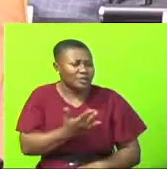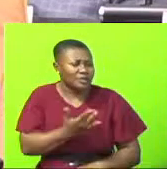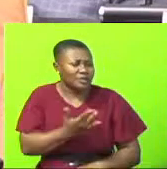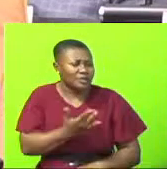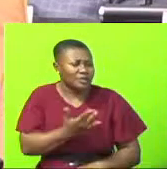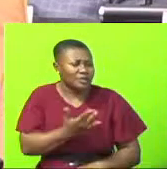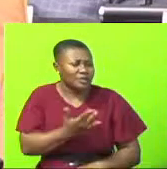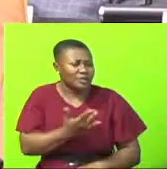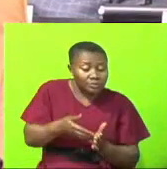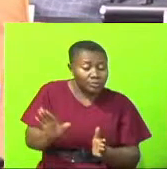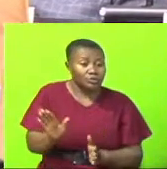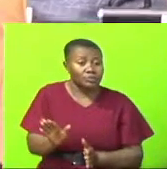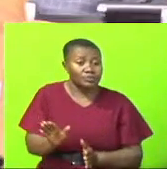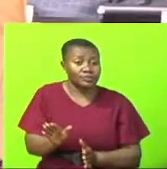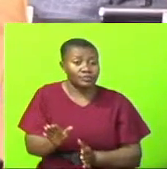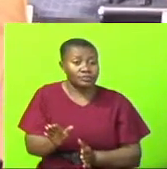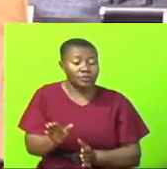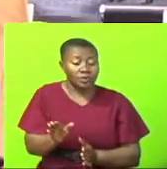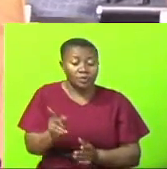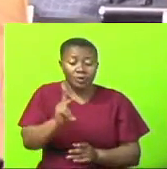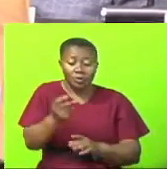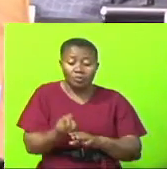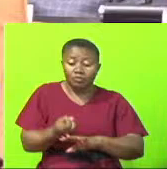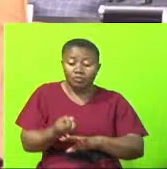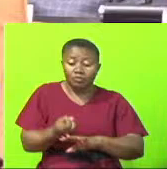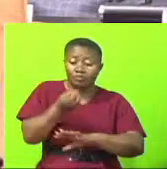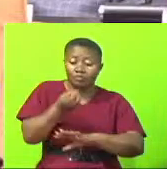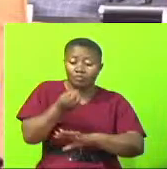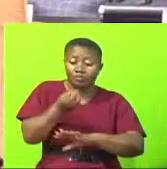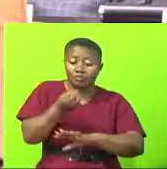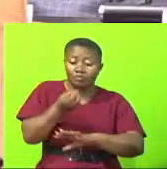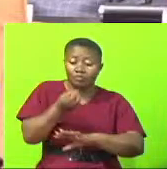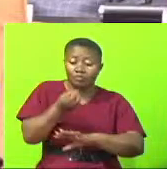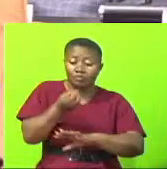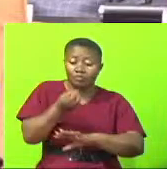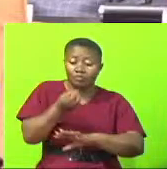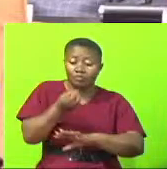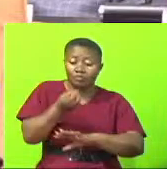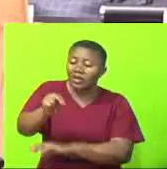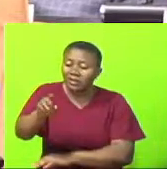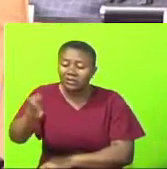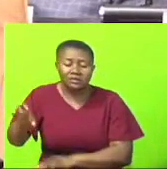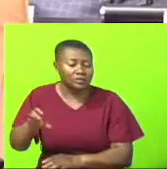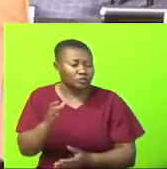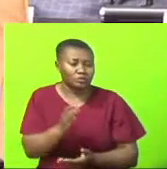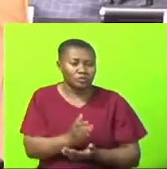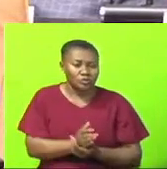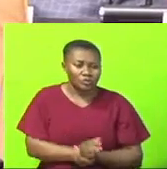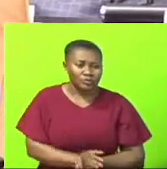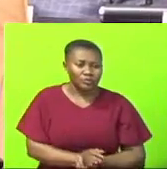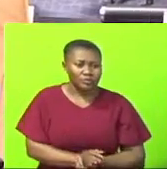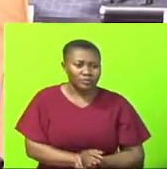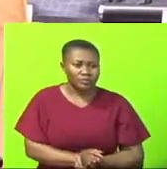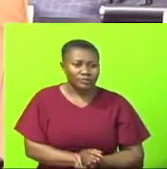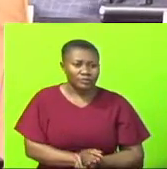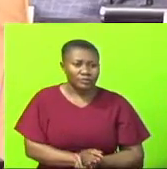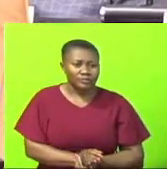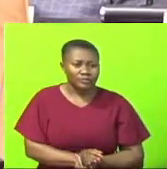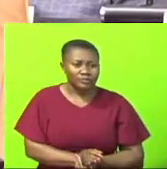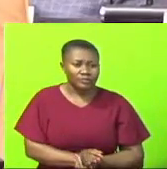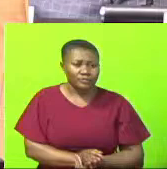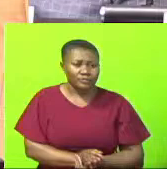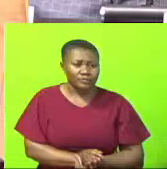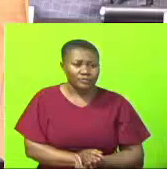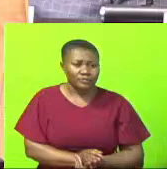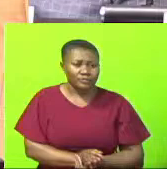from jumping from one party to the other. People from auctioning the mandate they had from their constituencies to come